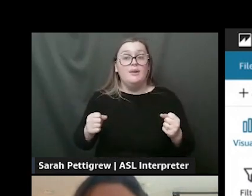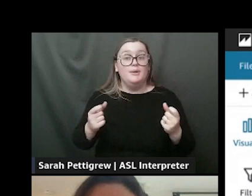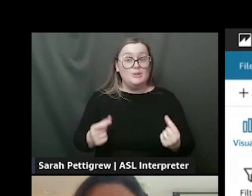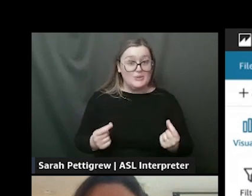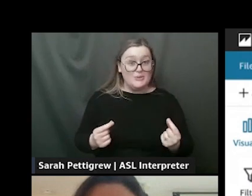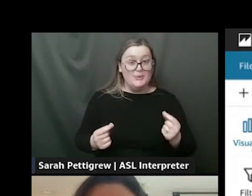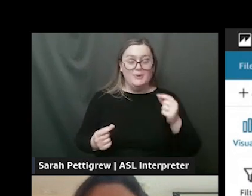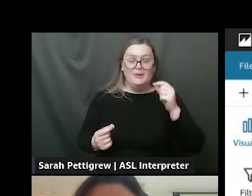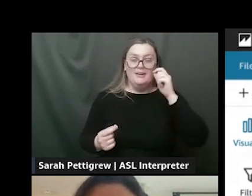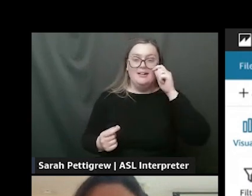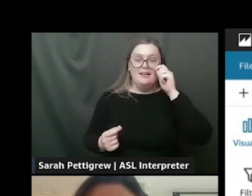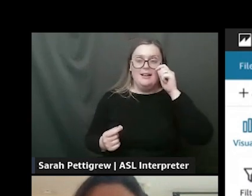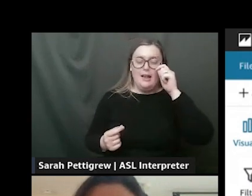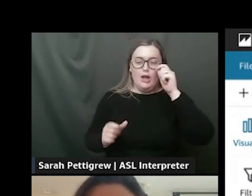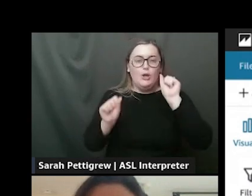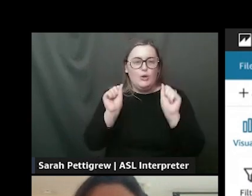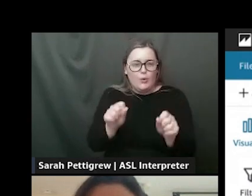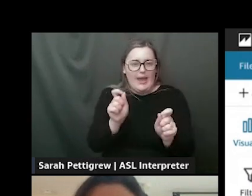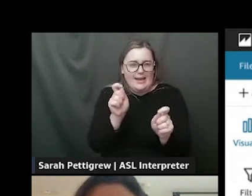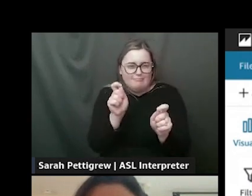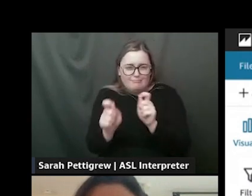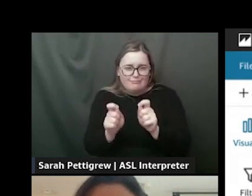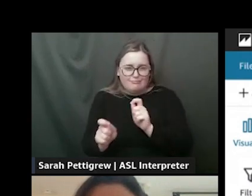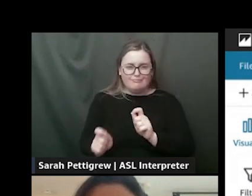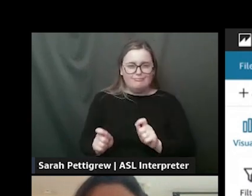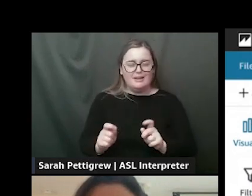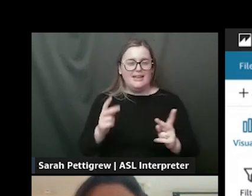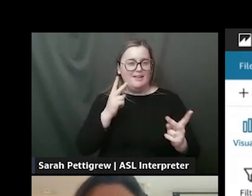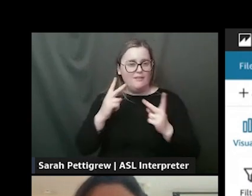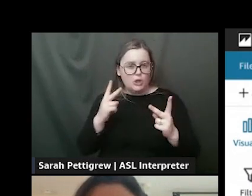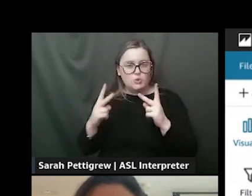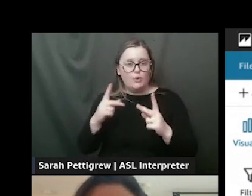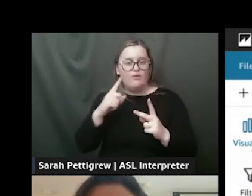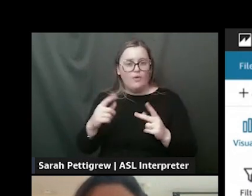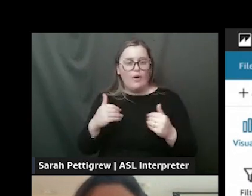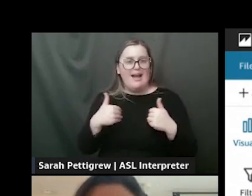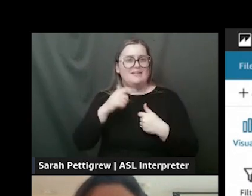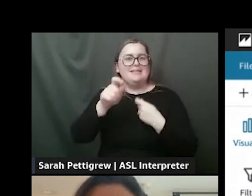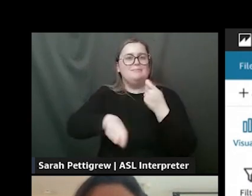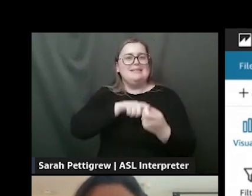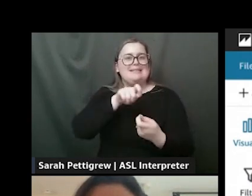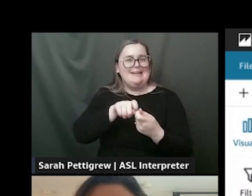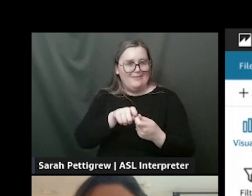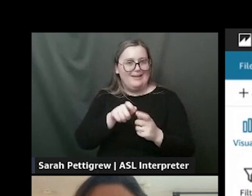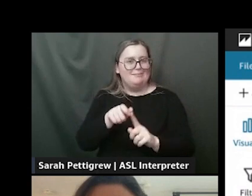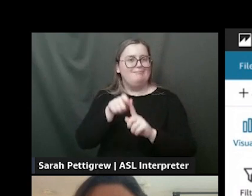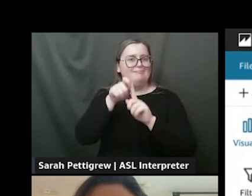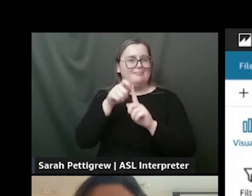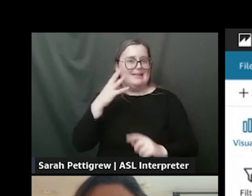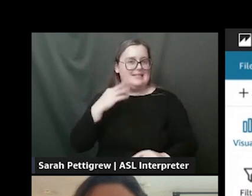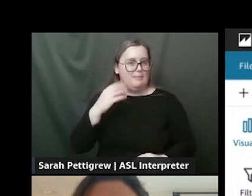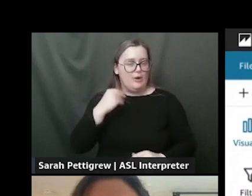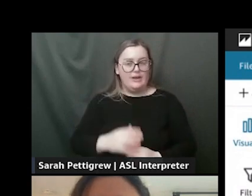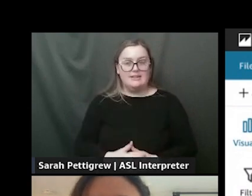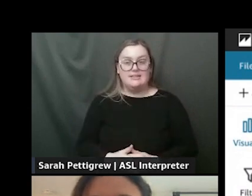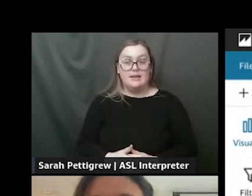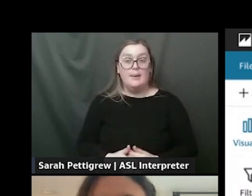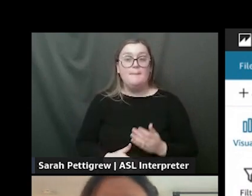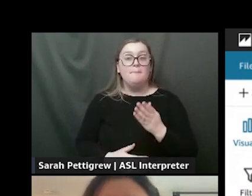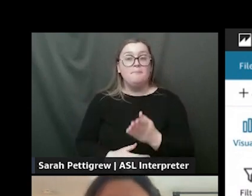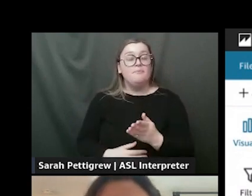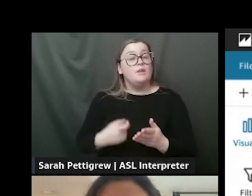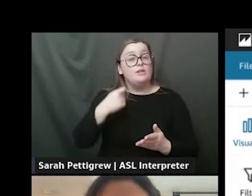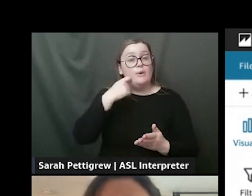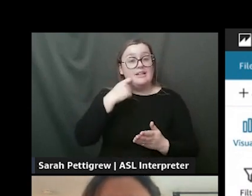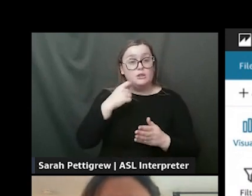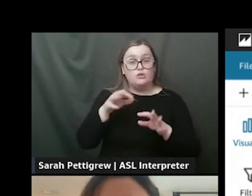then refine these visuals to get a specific experience. So here in this builder, I just describe how I